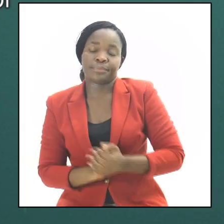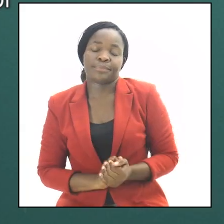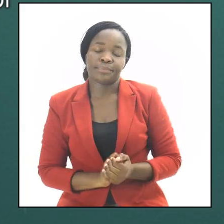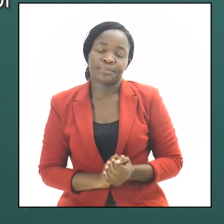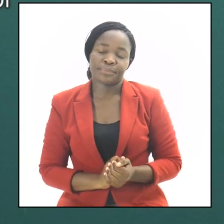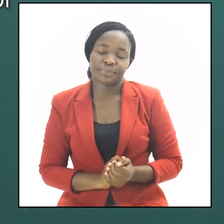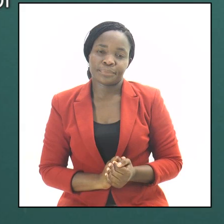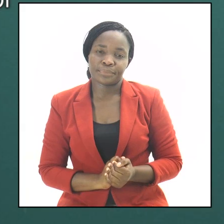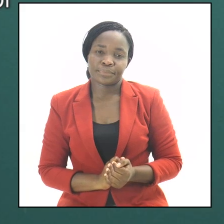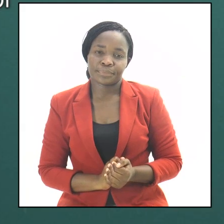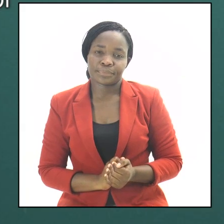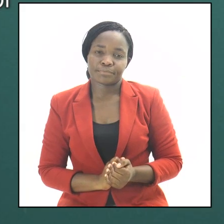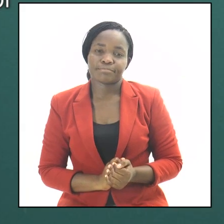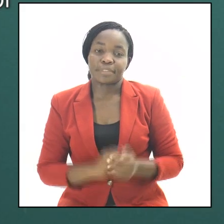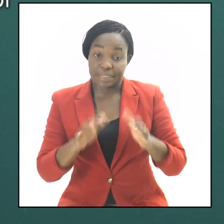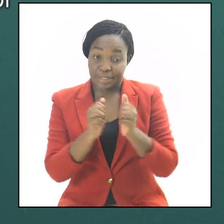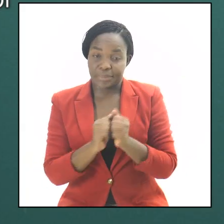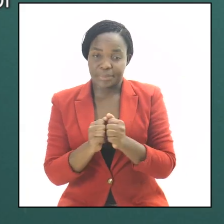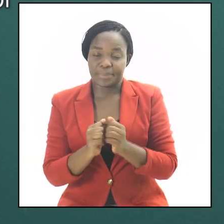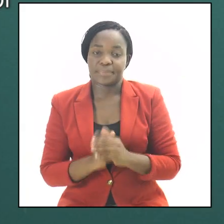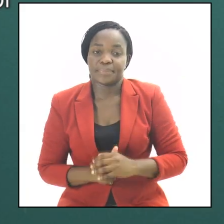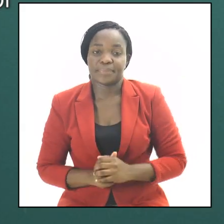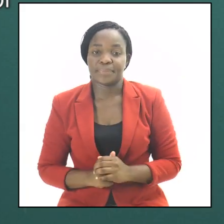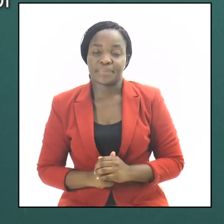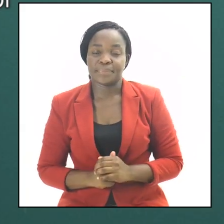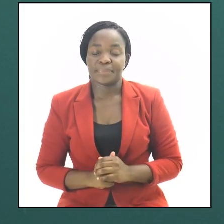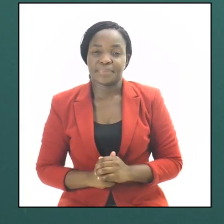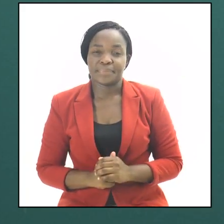parallelogram. Enjoy the program with us.